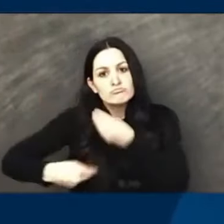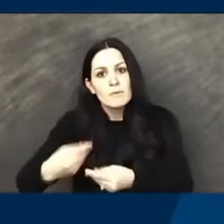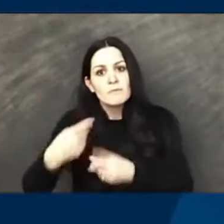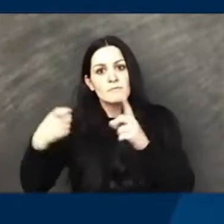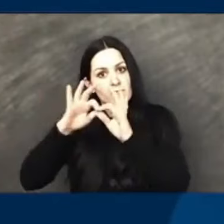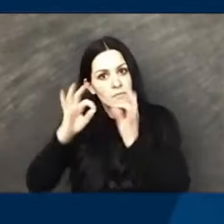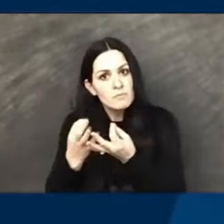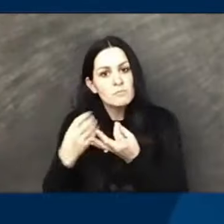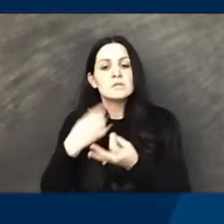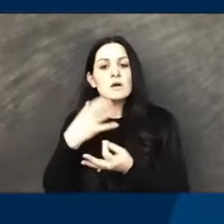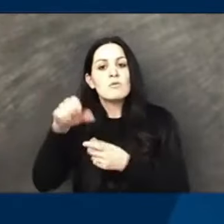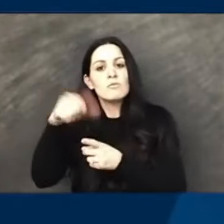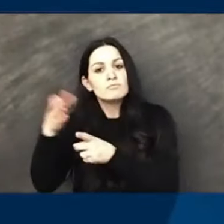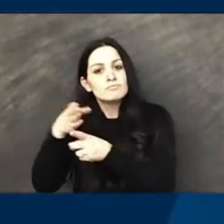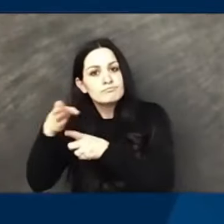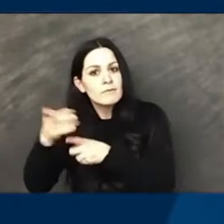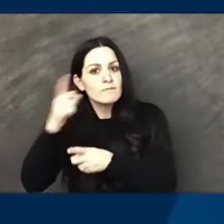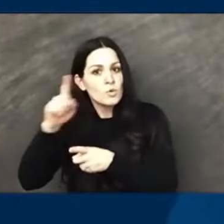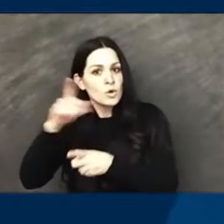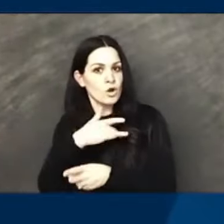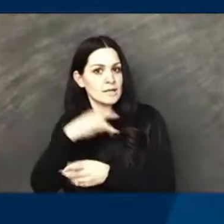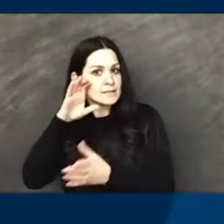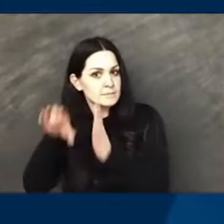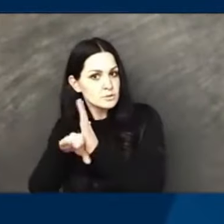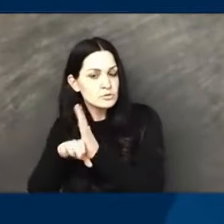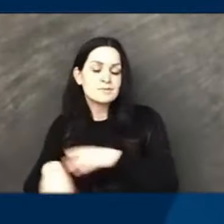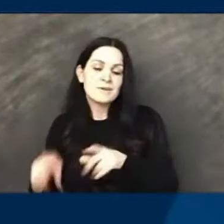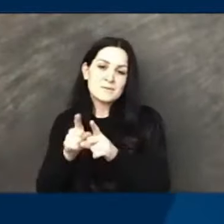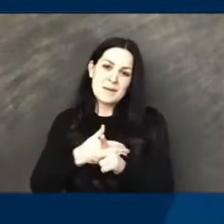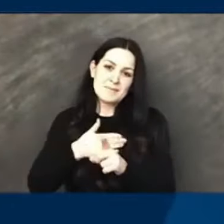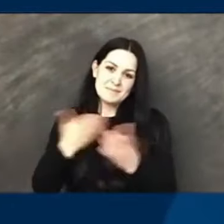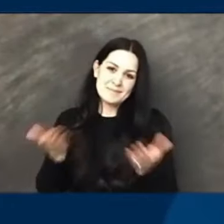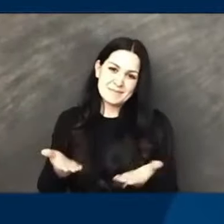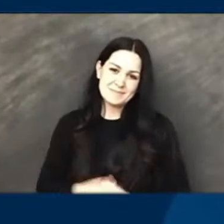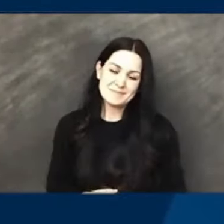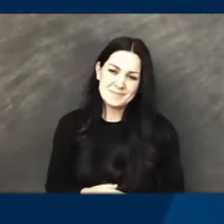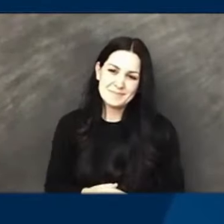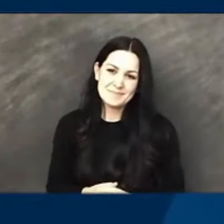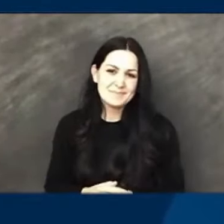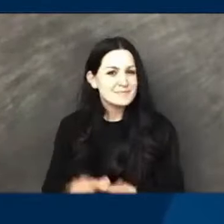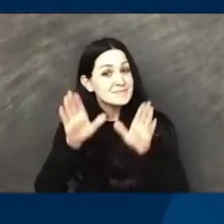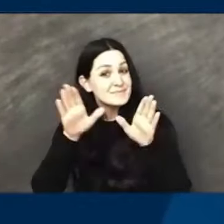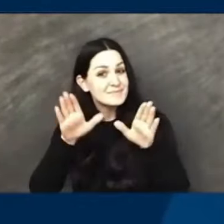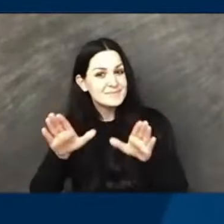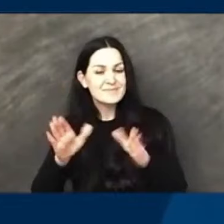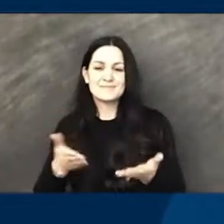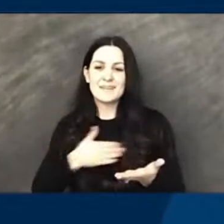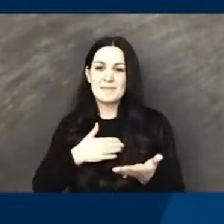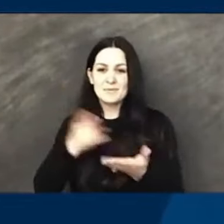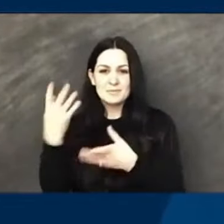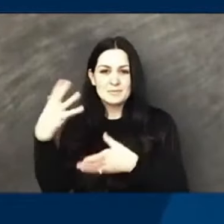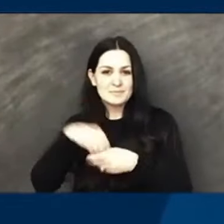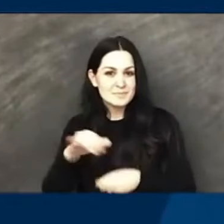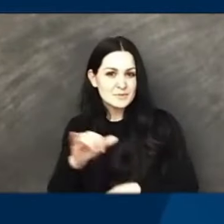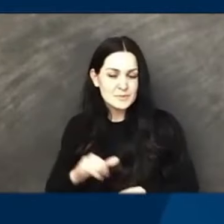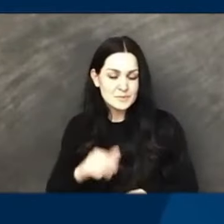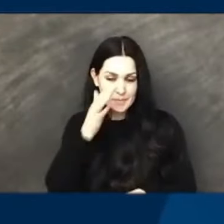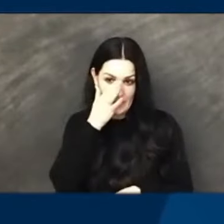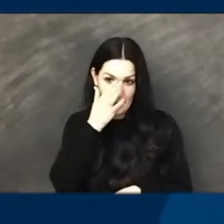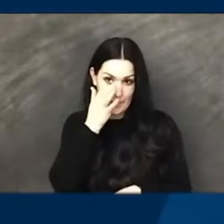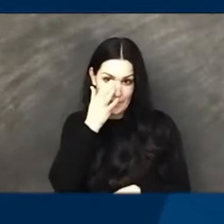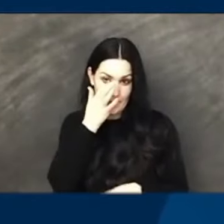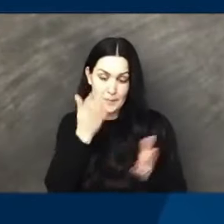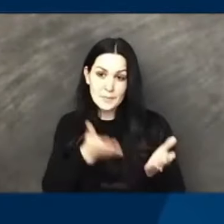in cardiac imaging, and also happy to be here. Fantastic. Happy to have you on board as well, Dr. Saberi.